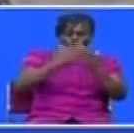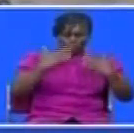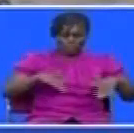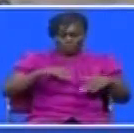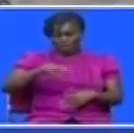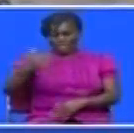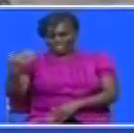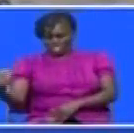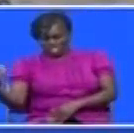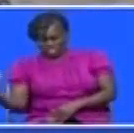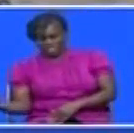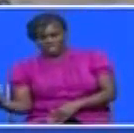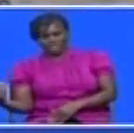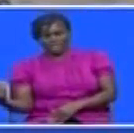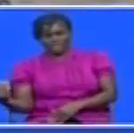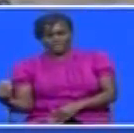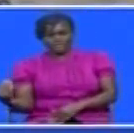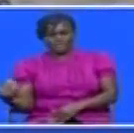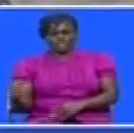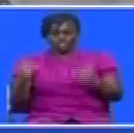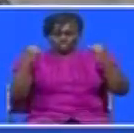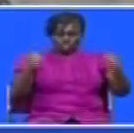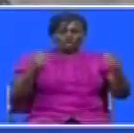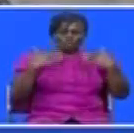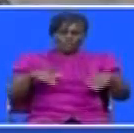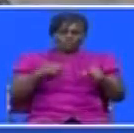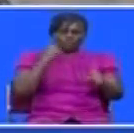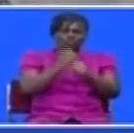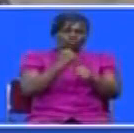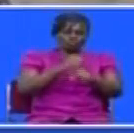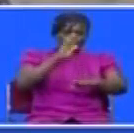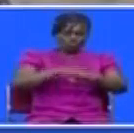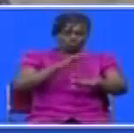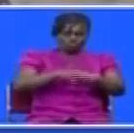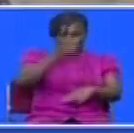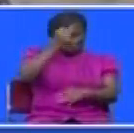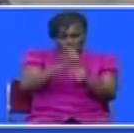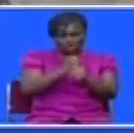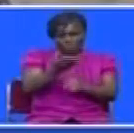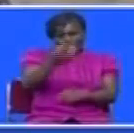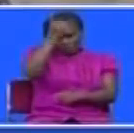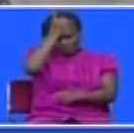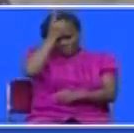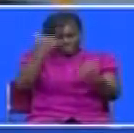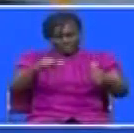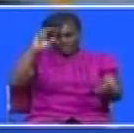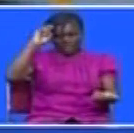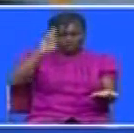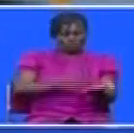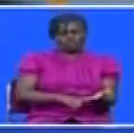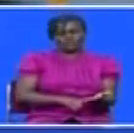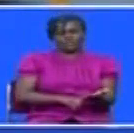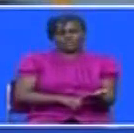other champions and great people who are doing great things at the grassroots level and who have never been recognized.